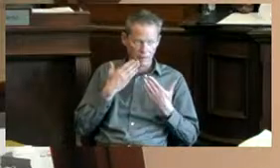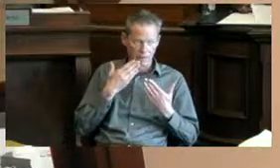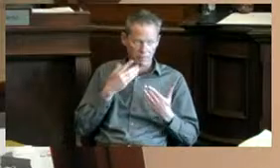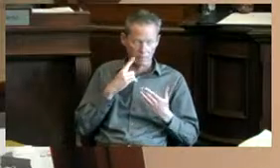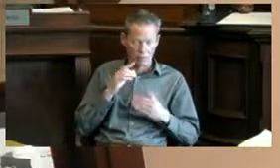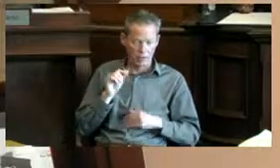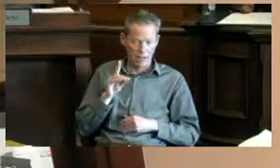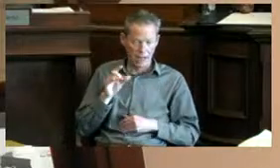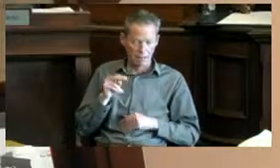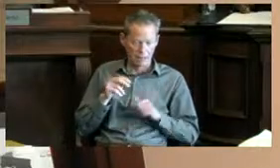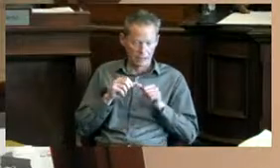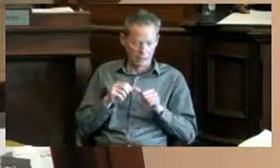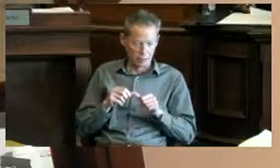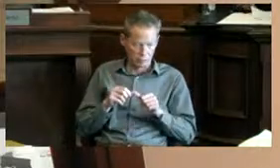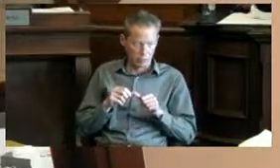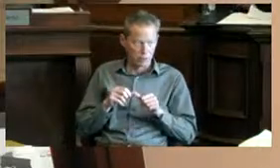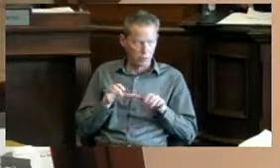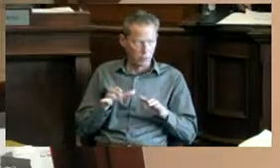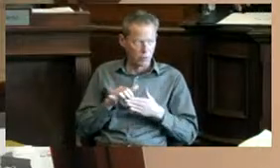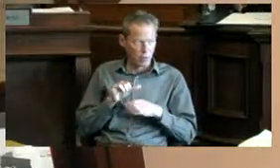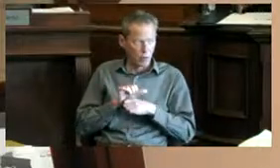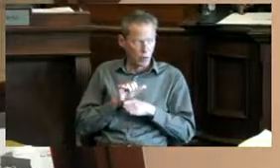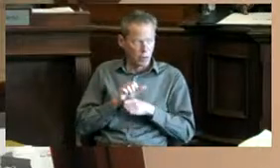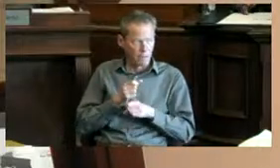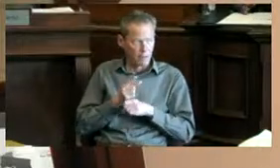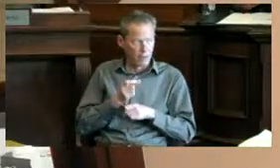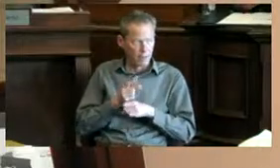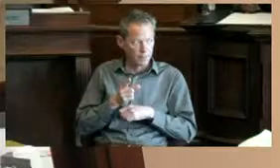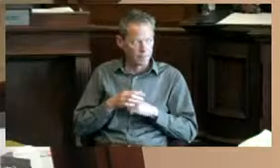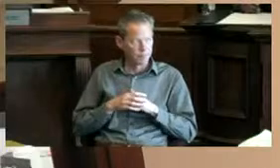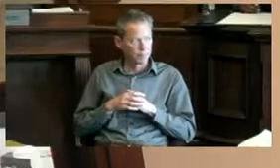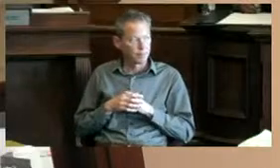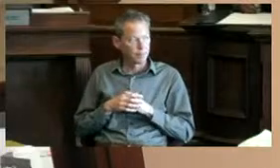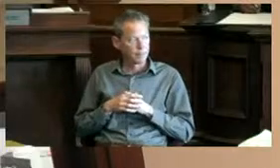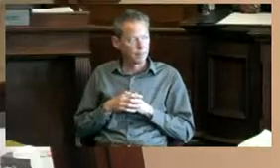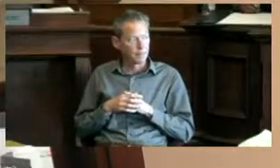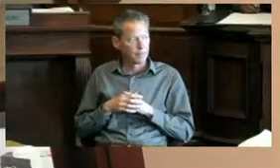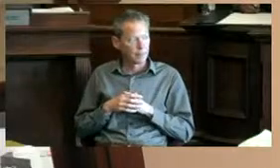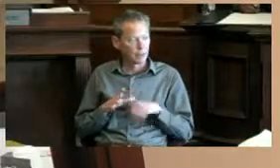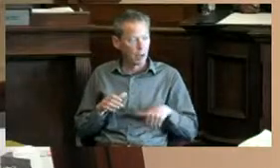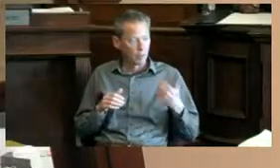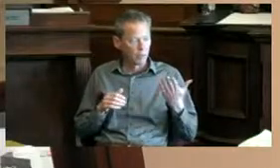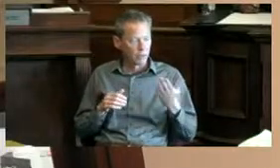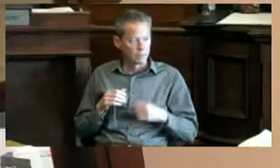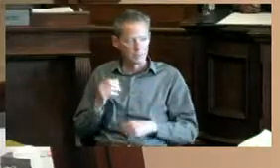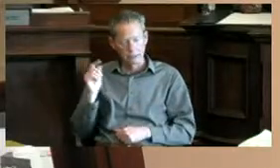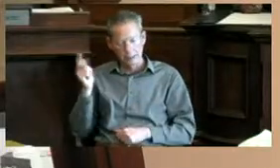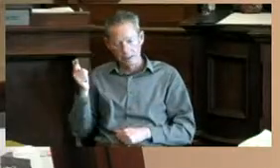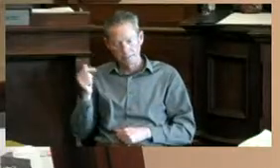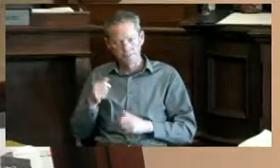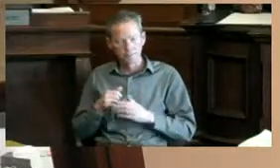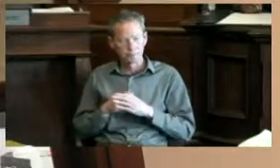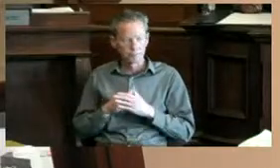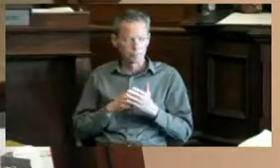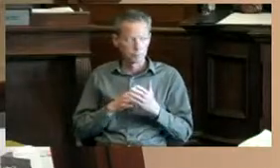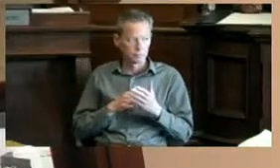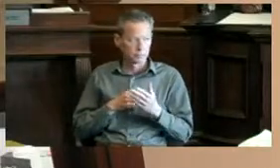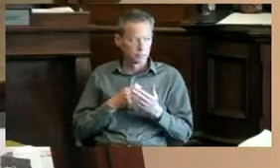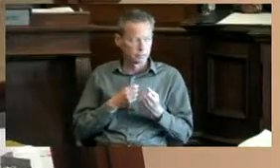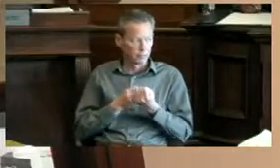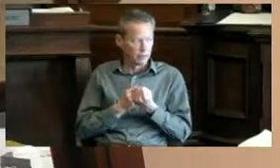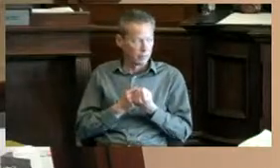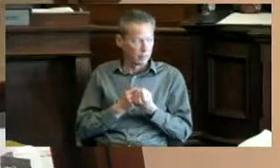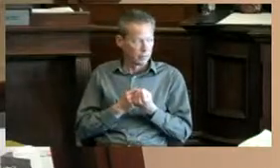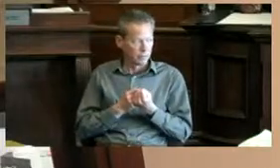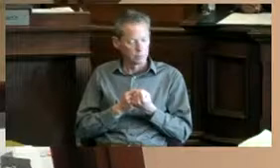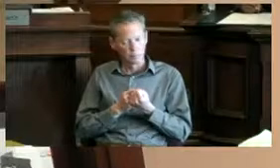the administration continuing to do this work every year. And I'll move it. Second. All in favor?